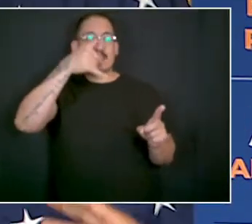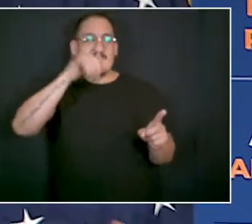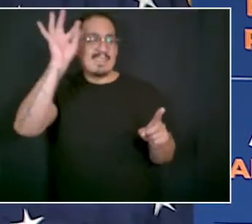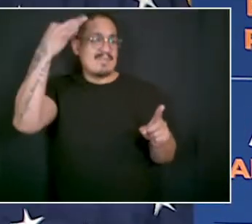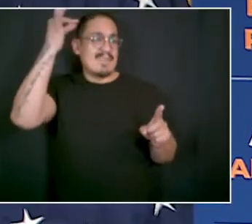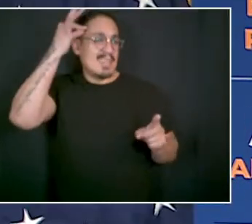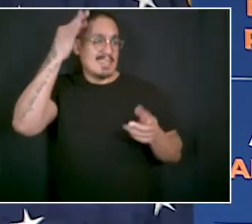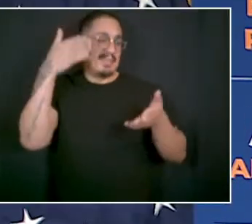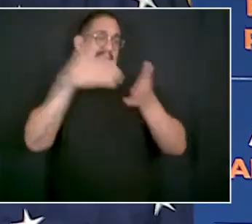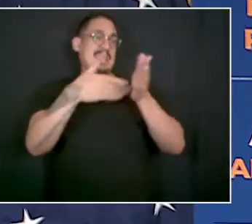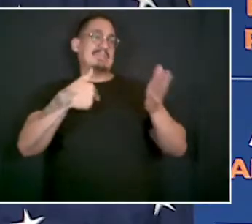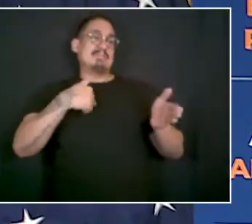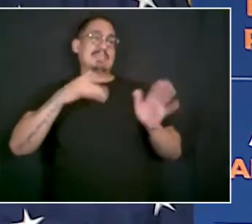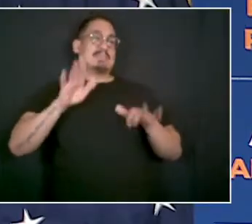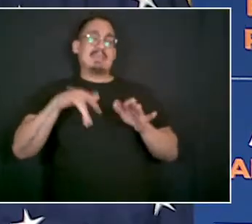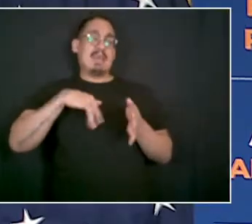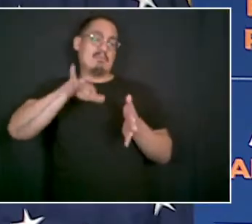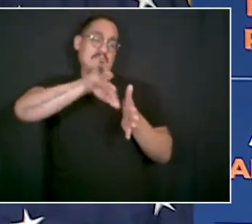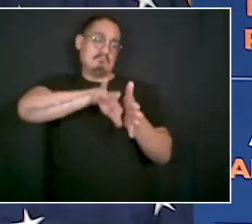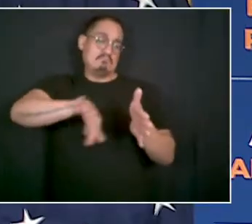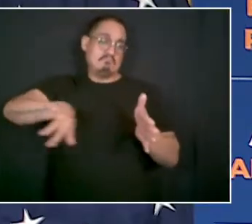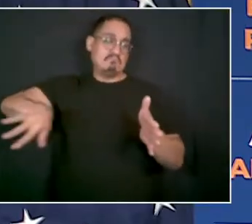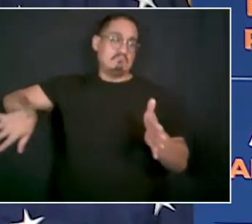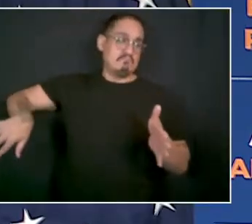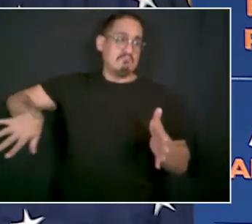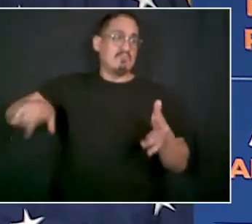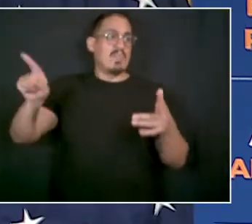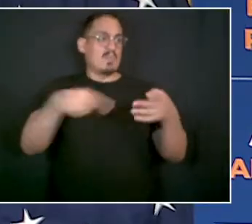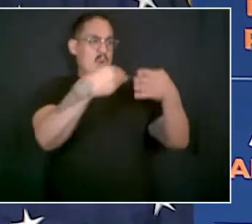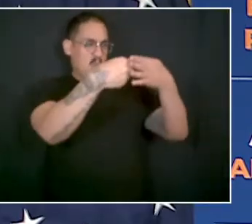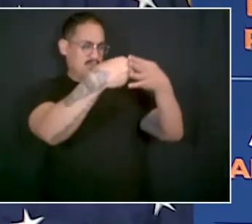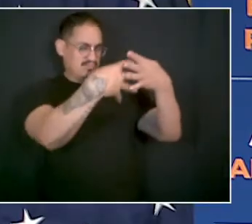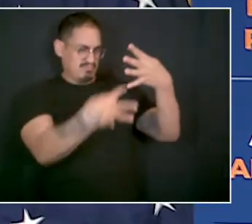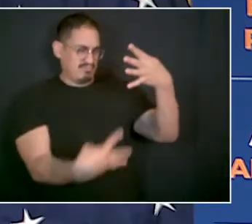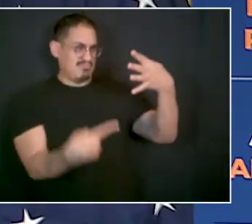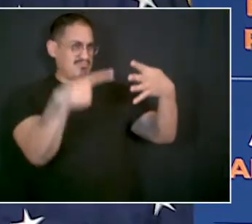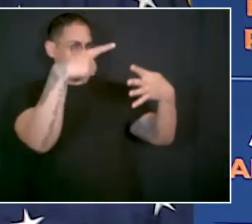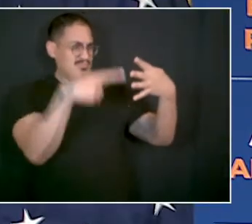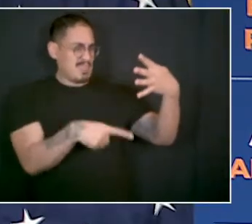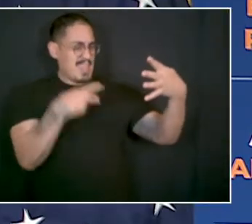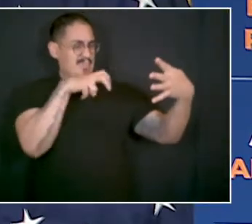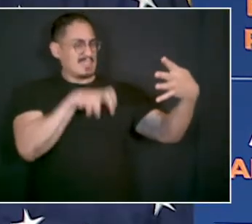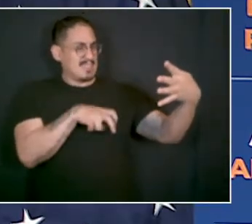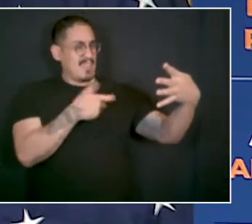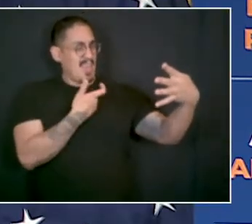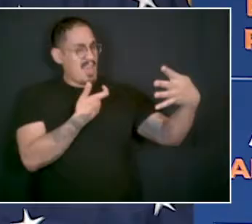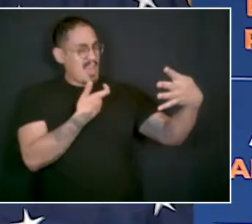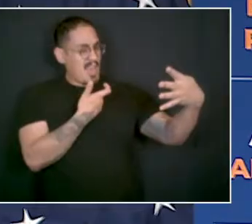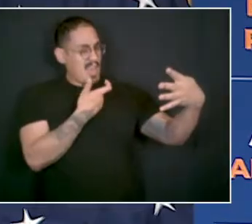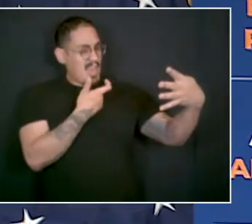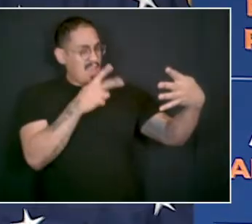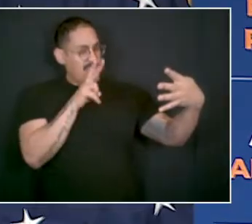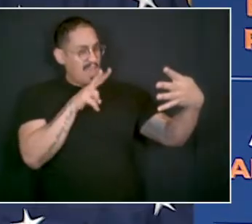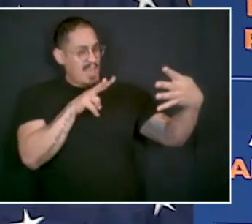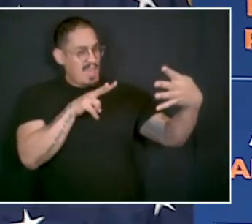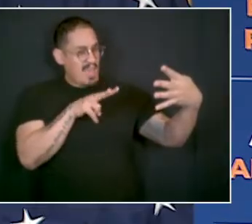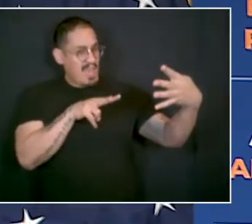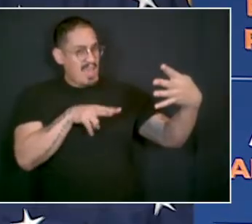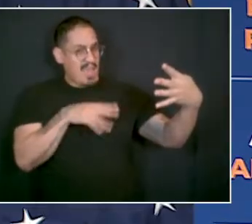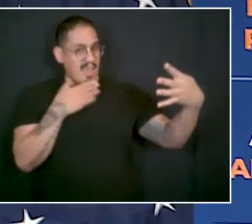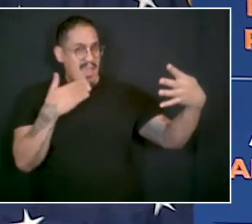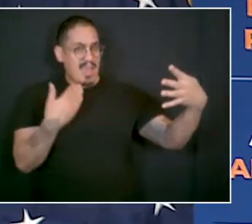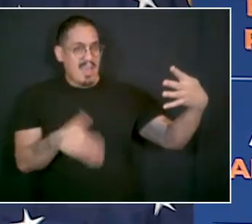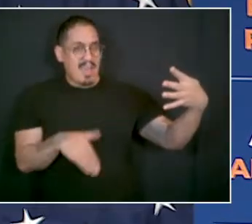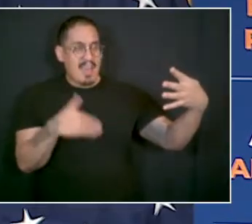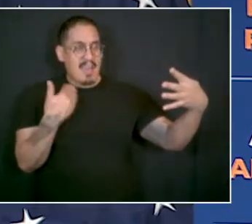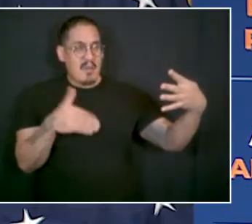that overshadowed it. You have to sit back and say, darn, this guy took us from